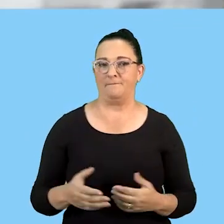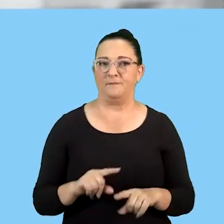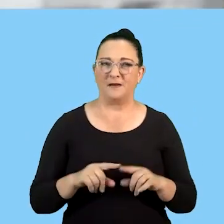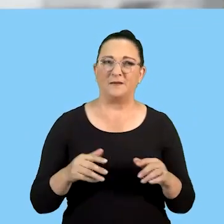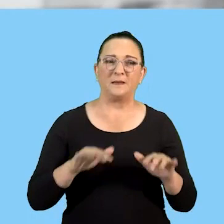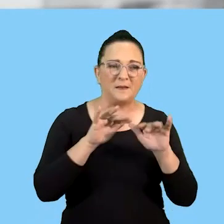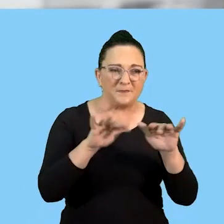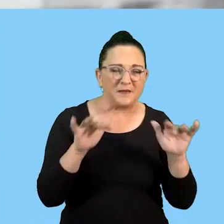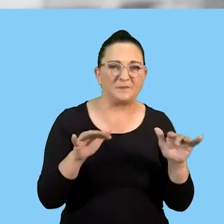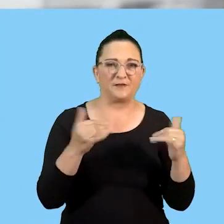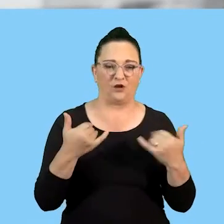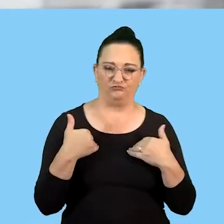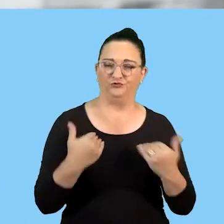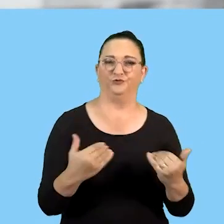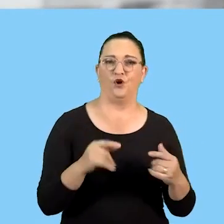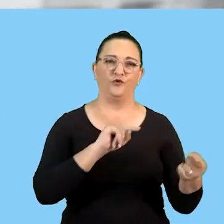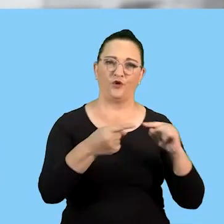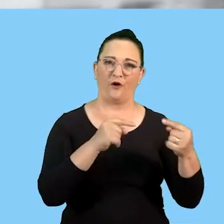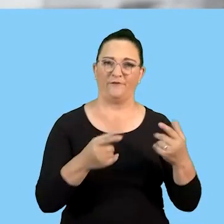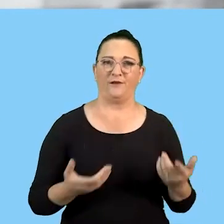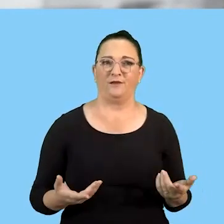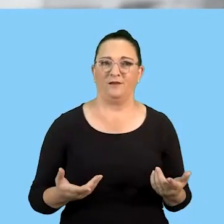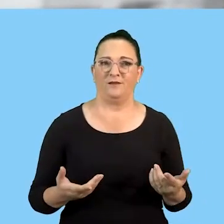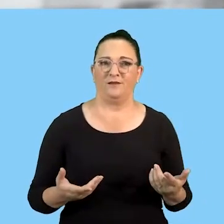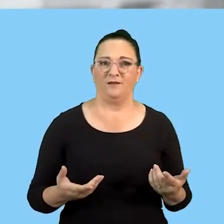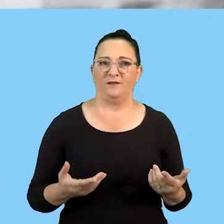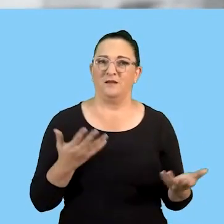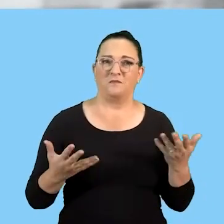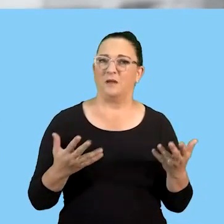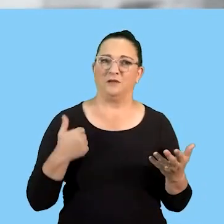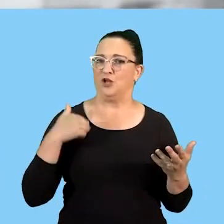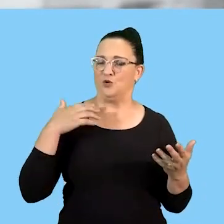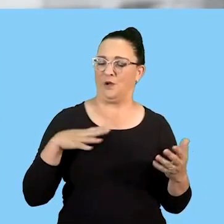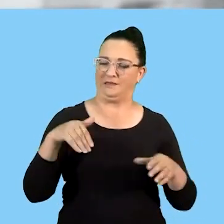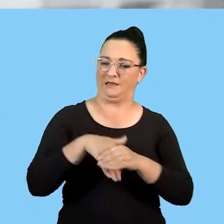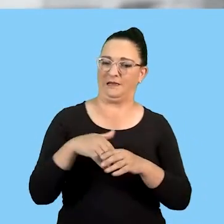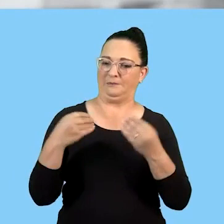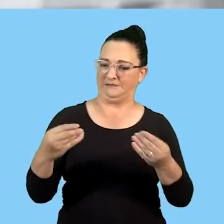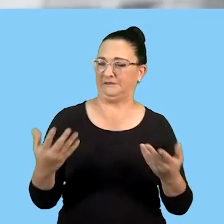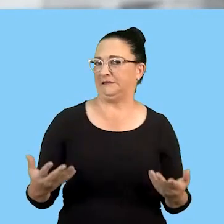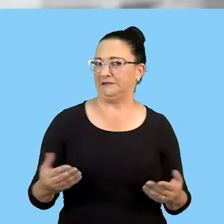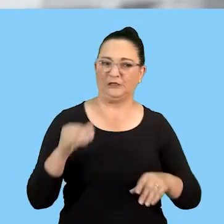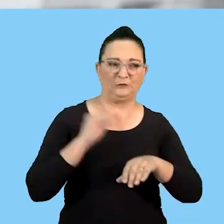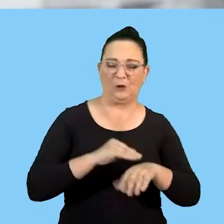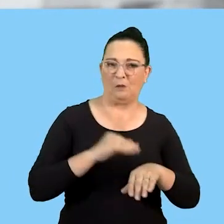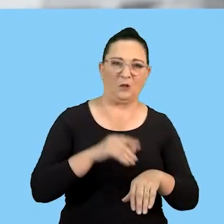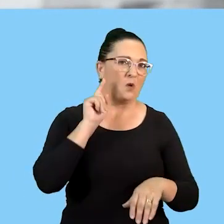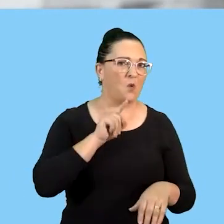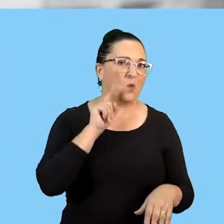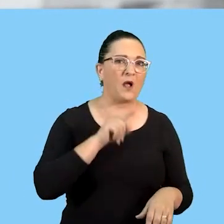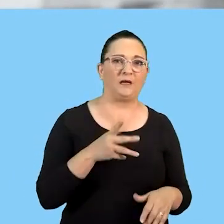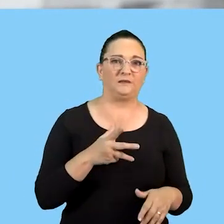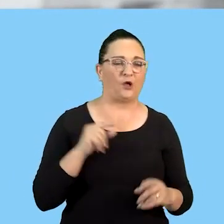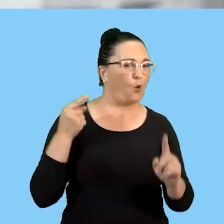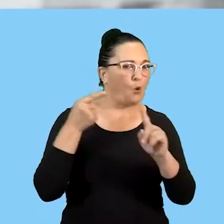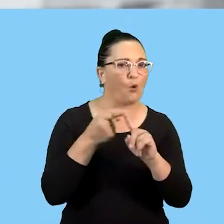the people who are causing conflict are basically not wanted in the business. These are the wrong people. They are the troublemakers. They don't understand